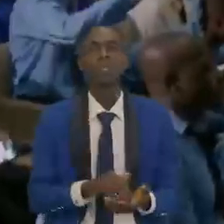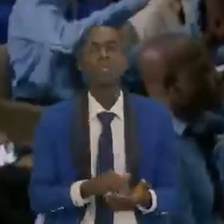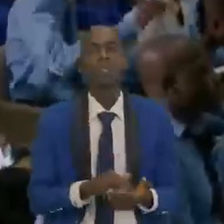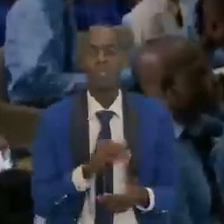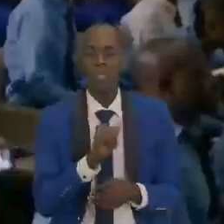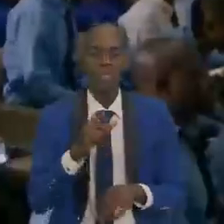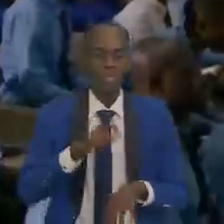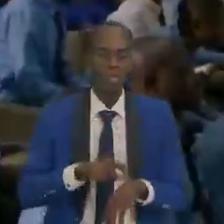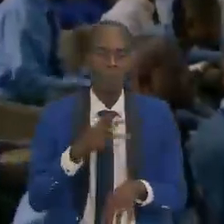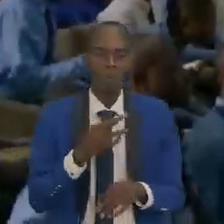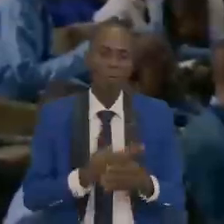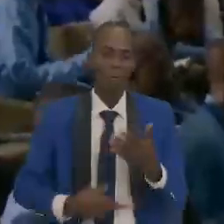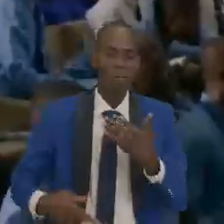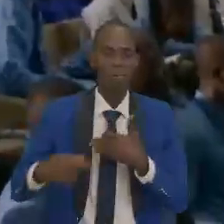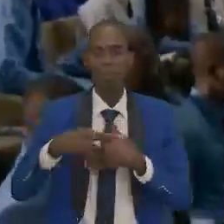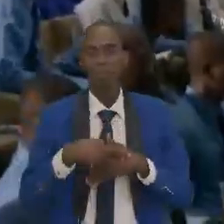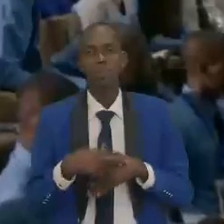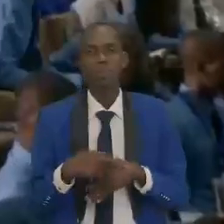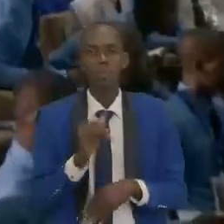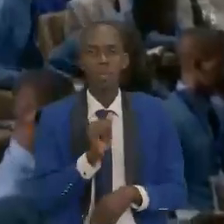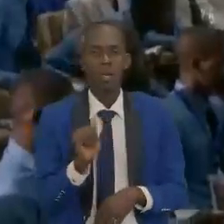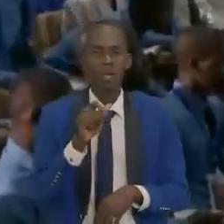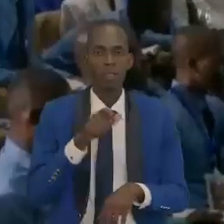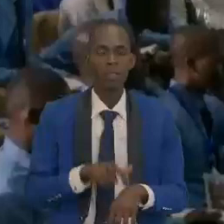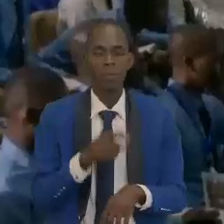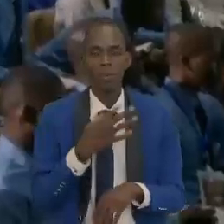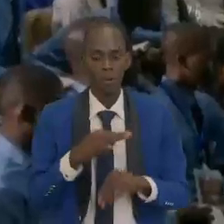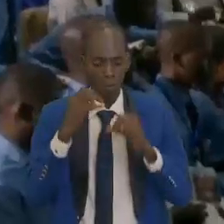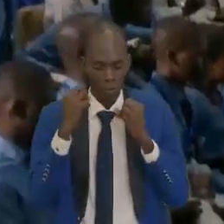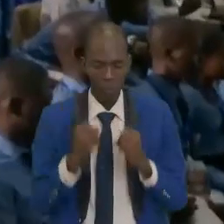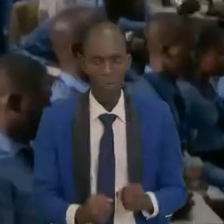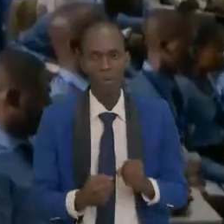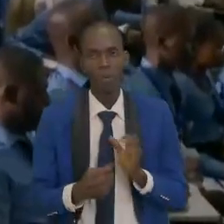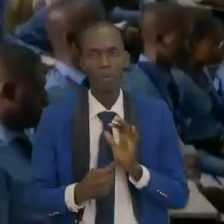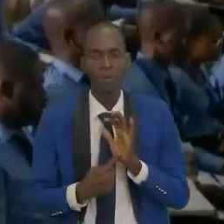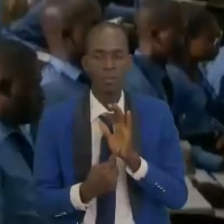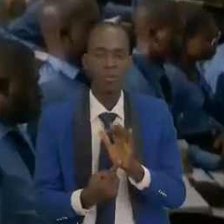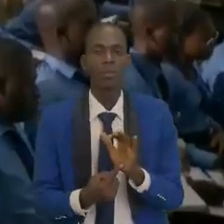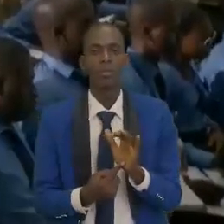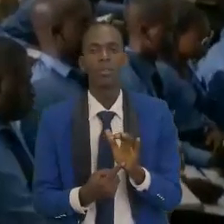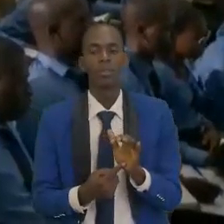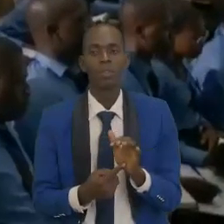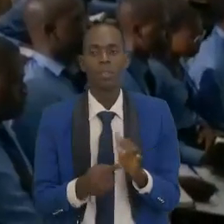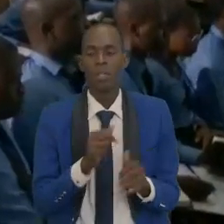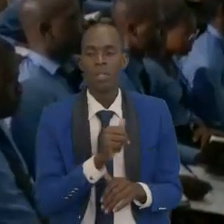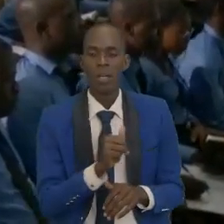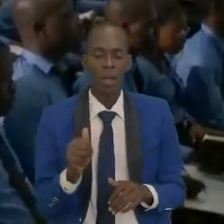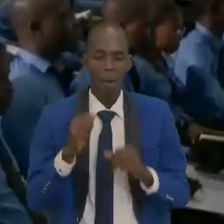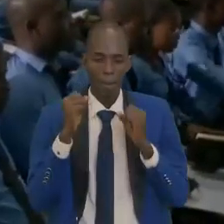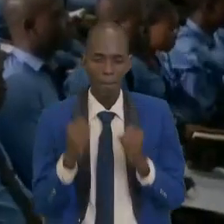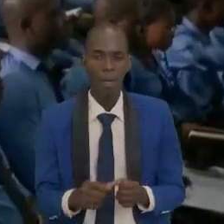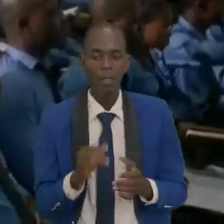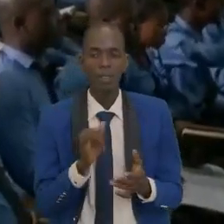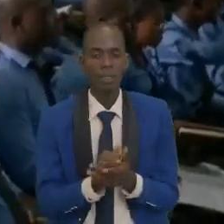of restoration a time of power manifestation if power but in the light